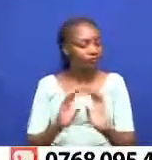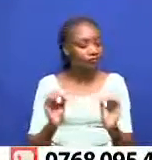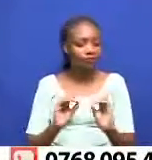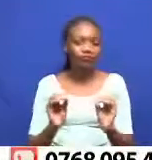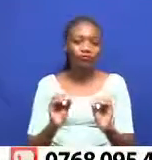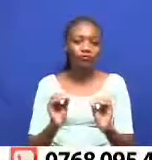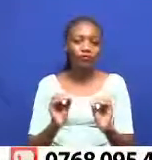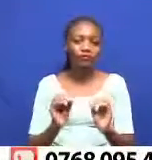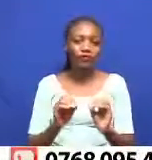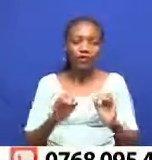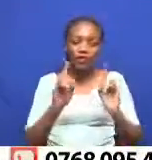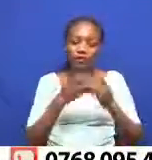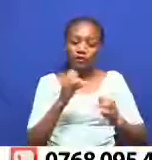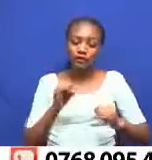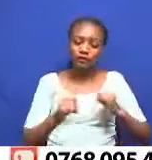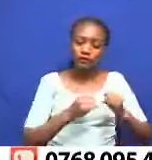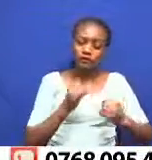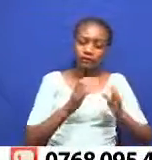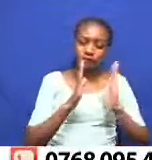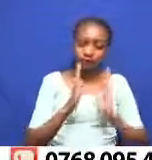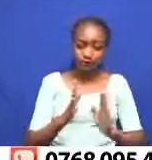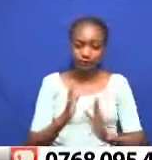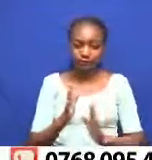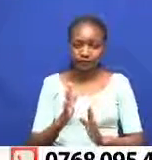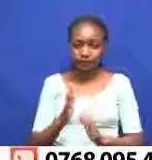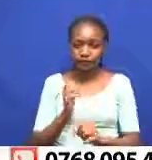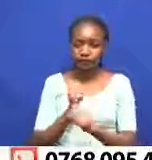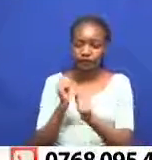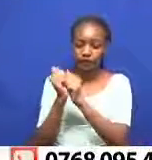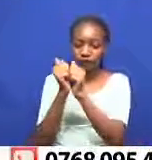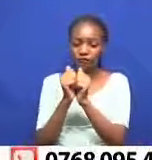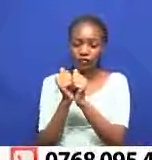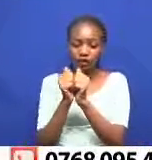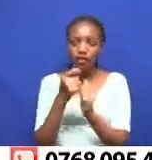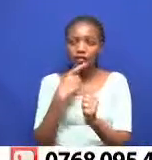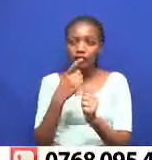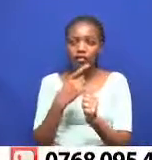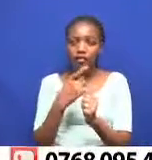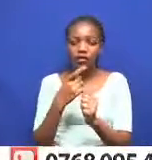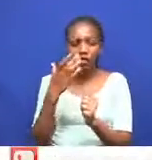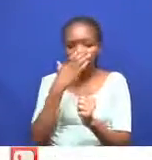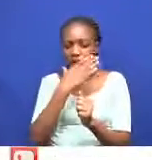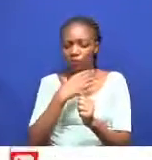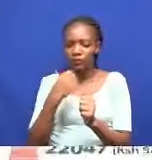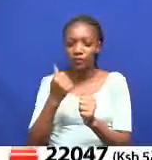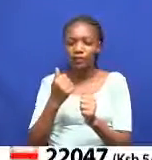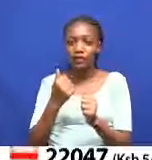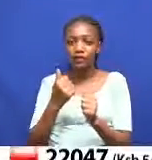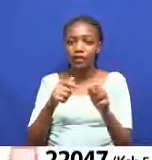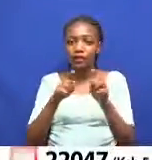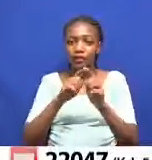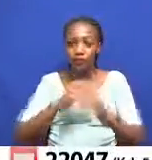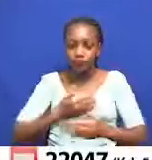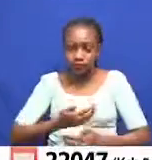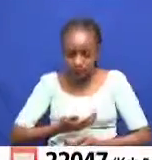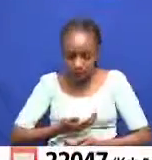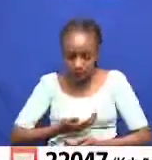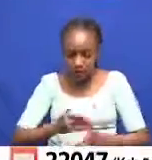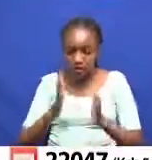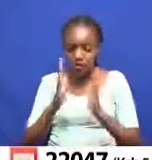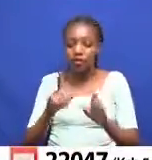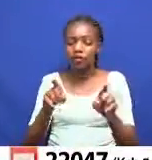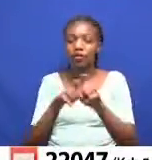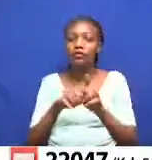Fellow comedians in the country with whom he worked eulogized him as down-to-earth and generous man who was ready